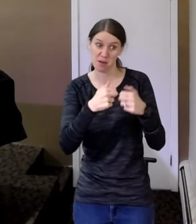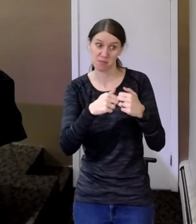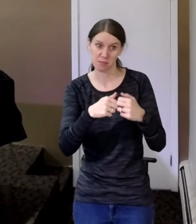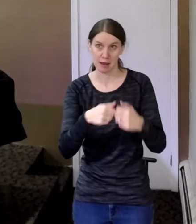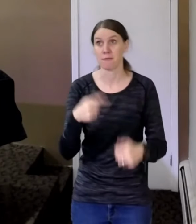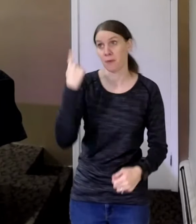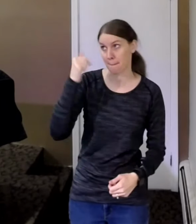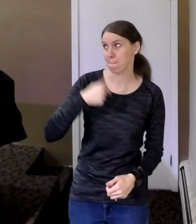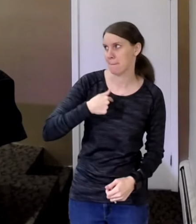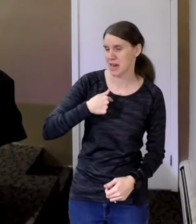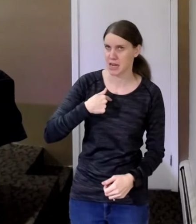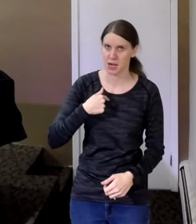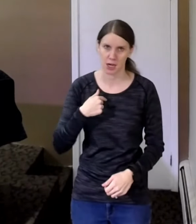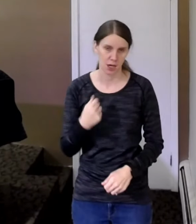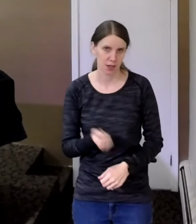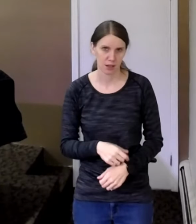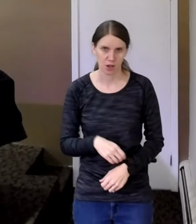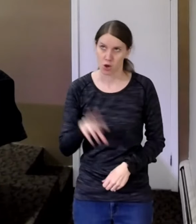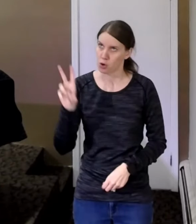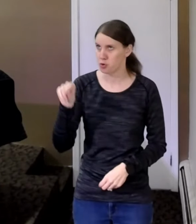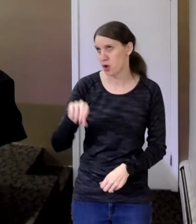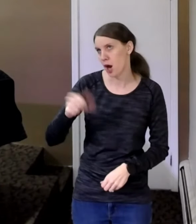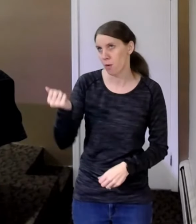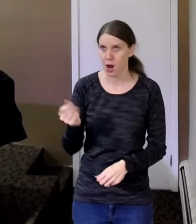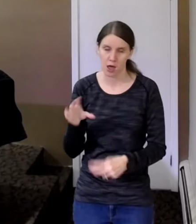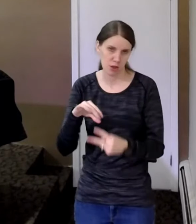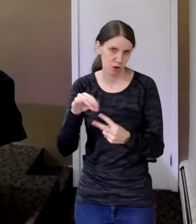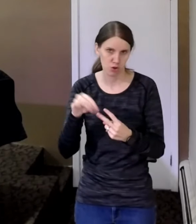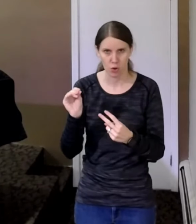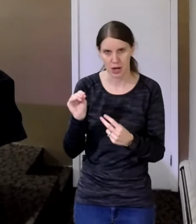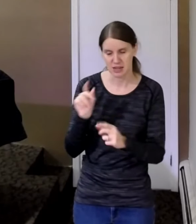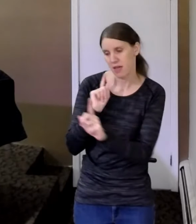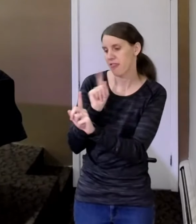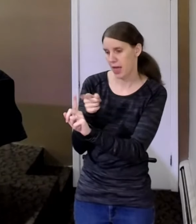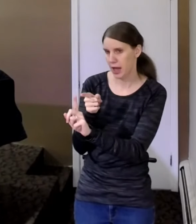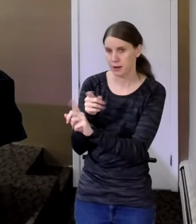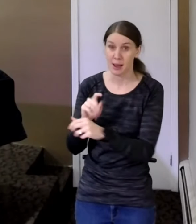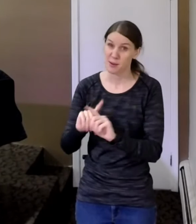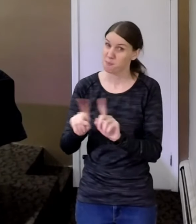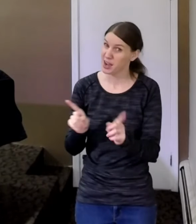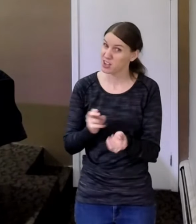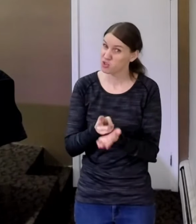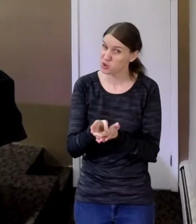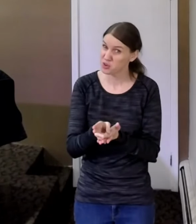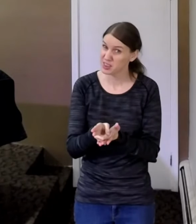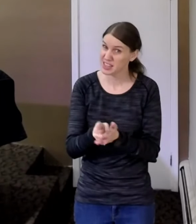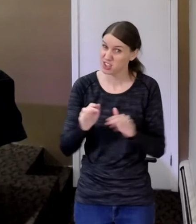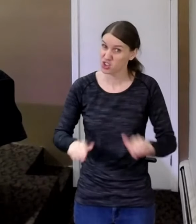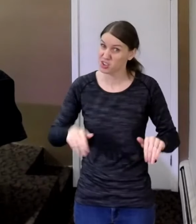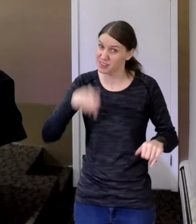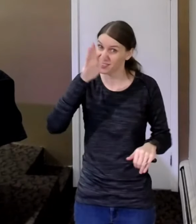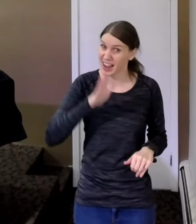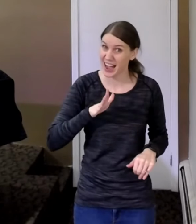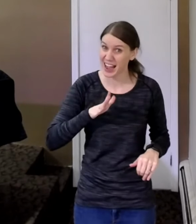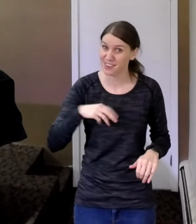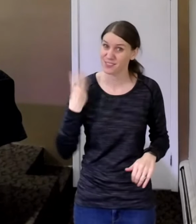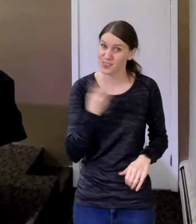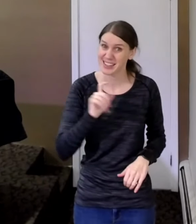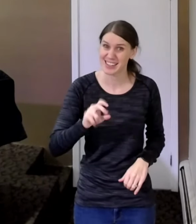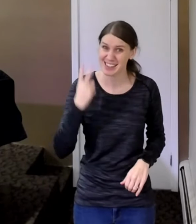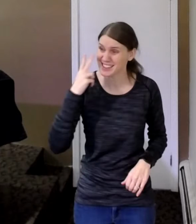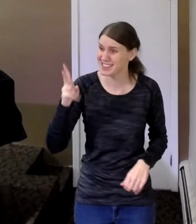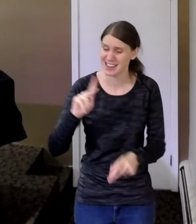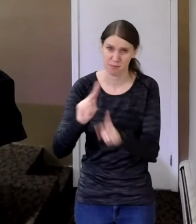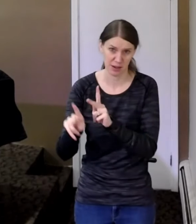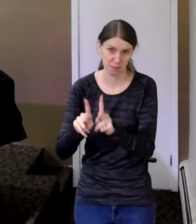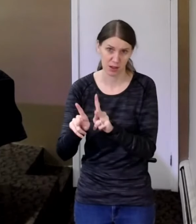me, and they leave me no other choice but to do this. When in truth, as children of God, we should be able to look at people and we should